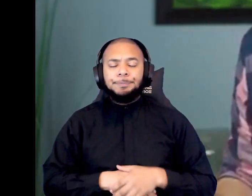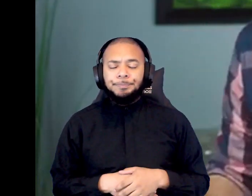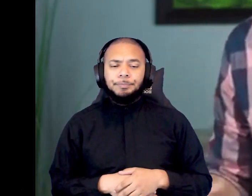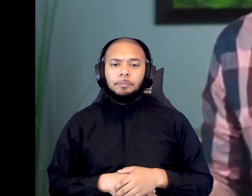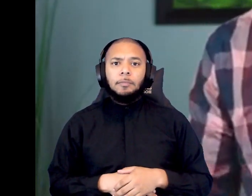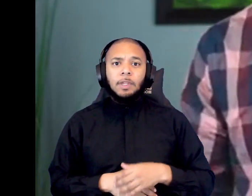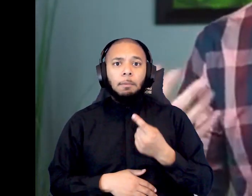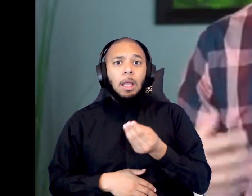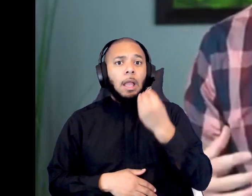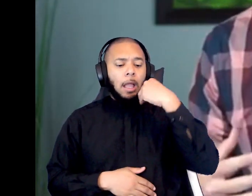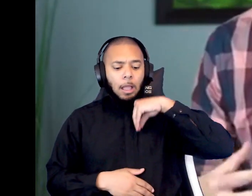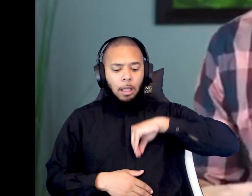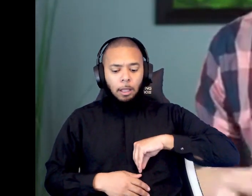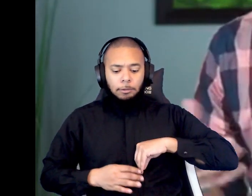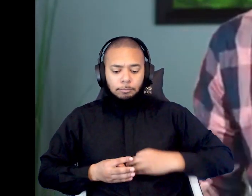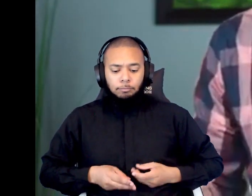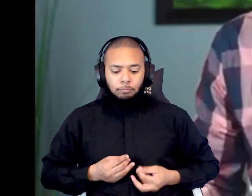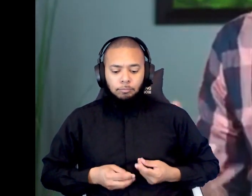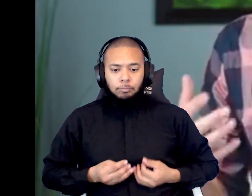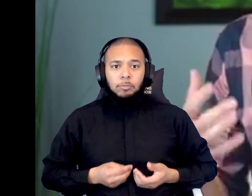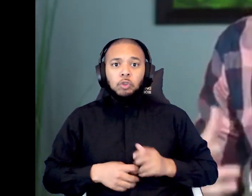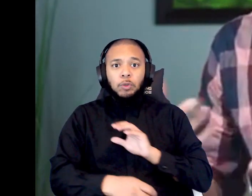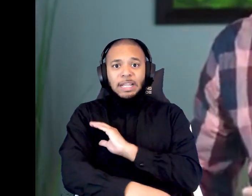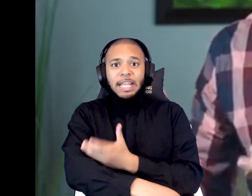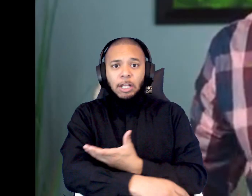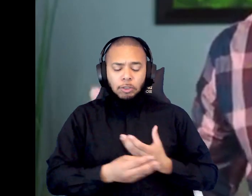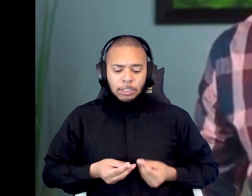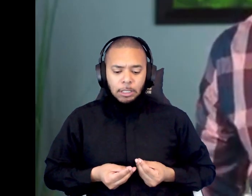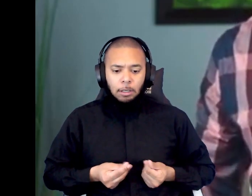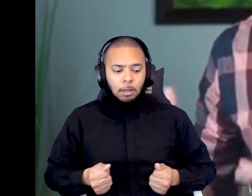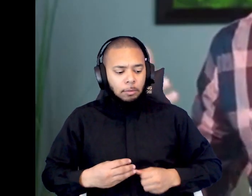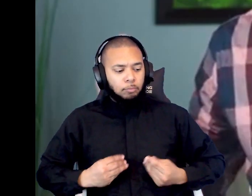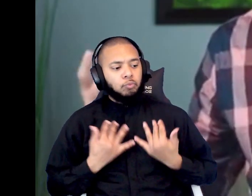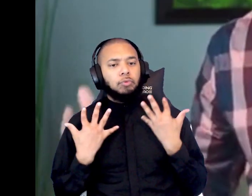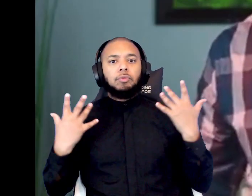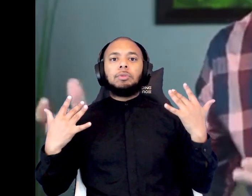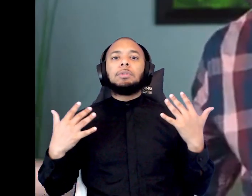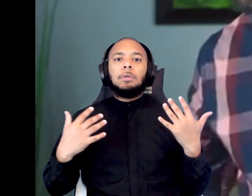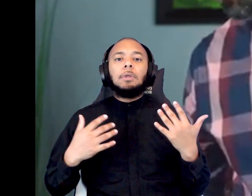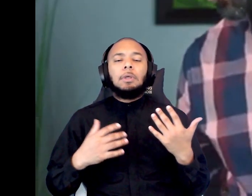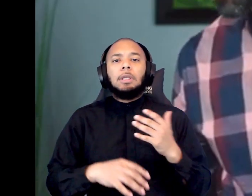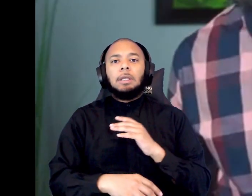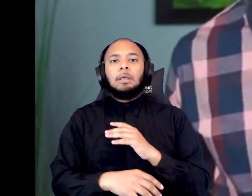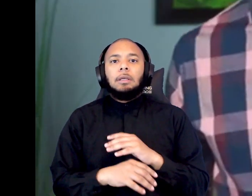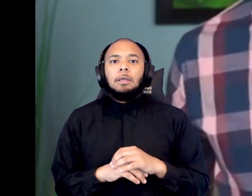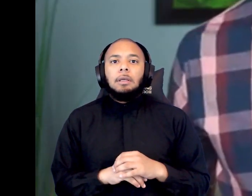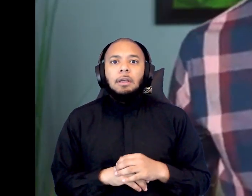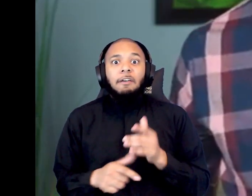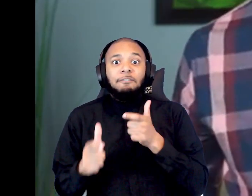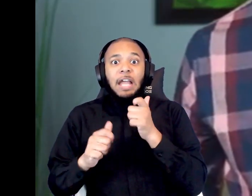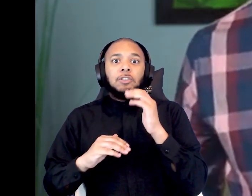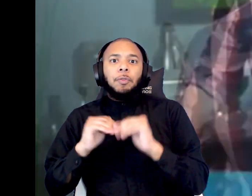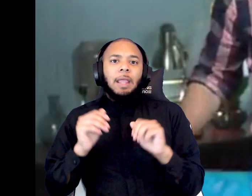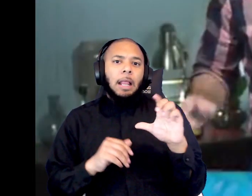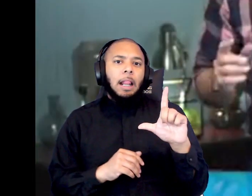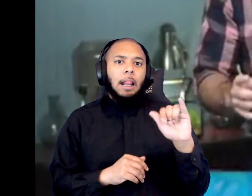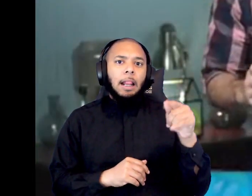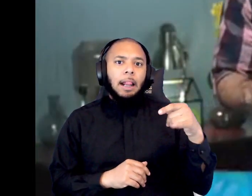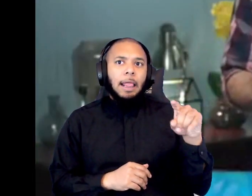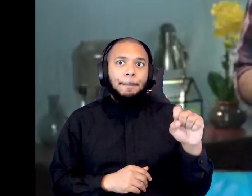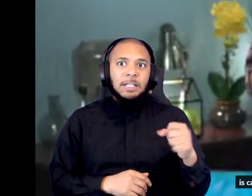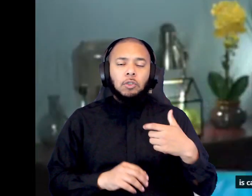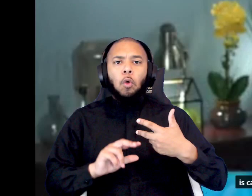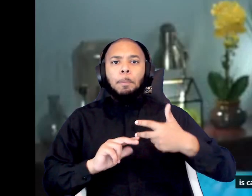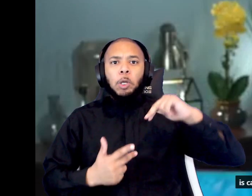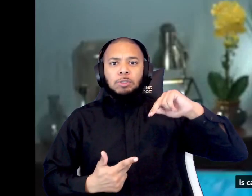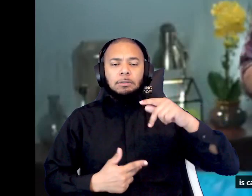broken down, and then we can get that energy out of them quite a bit quicker than we can, say, the lipids or the proteins, so it doesn't have to work. The